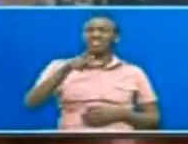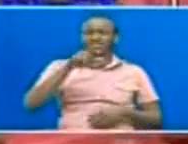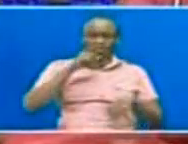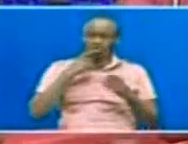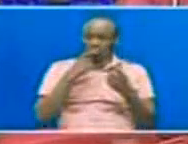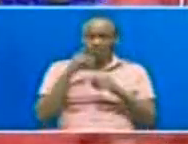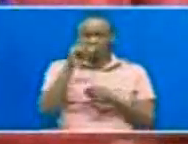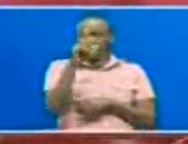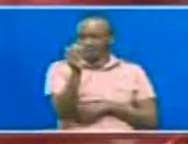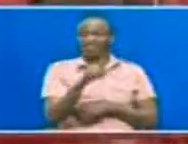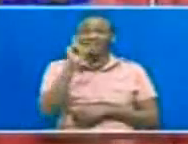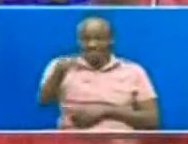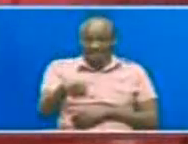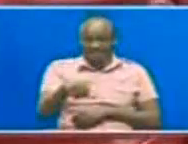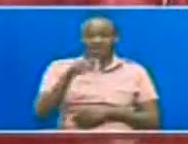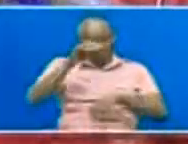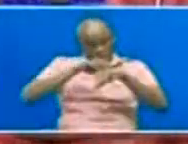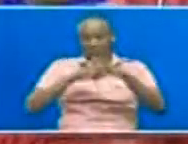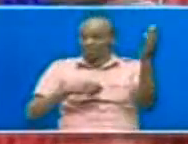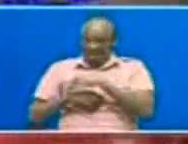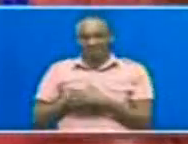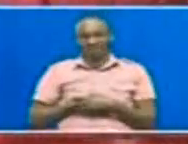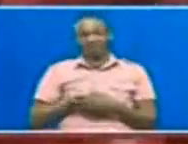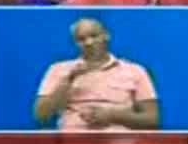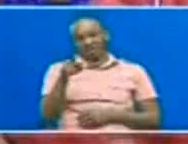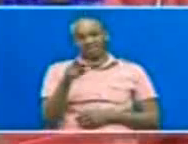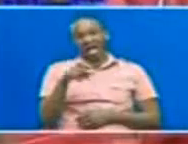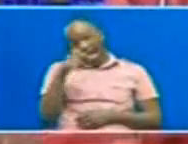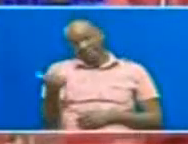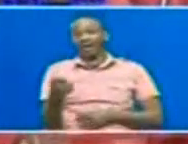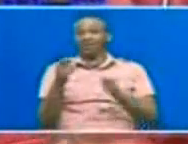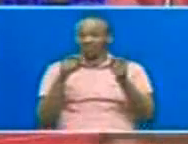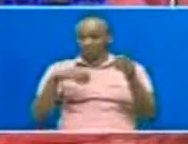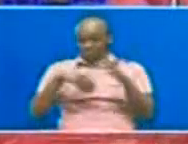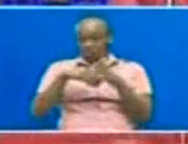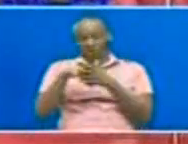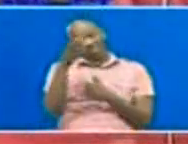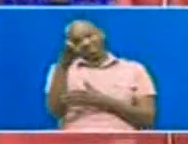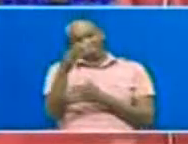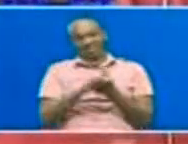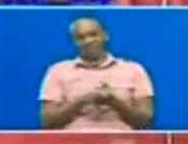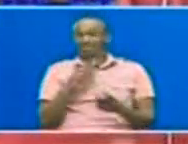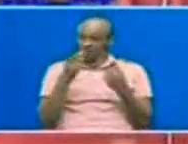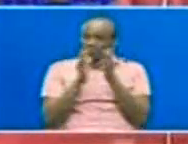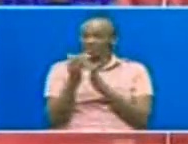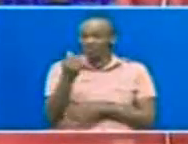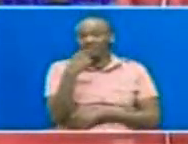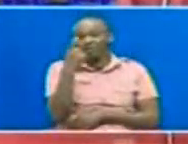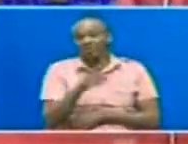After about a month, I was called again. There was another tournament again. Mm-hmm. Then I talked to the